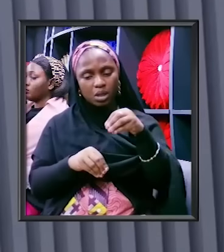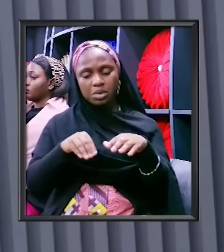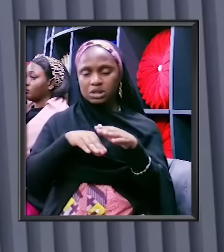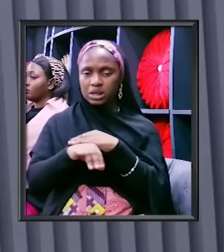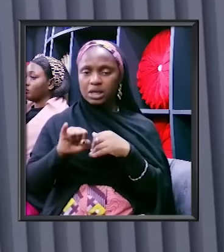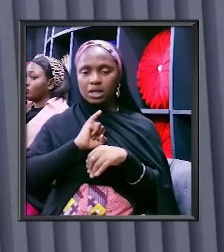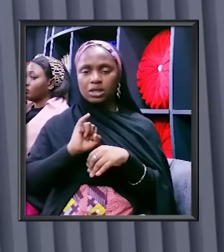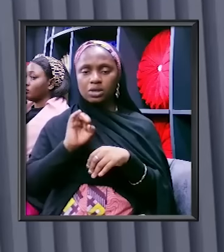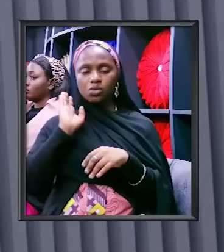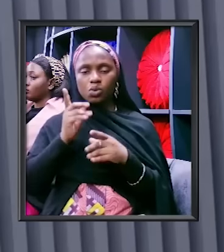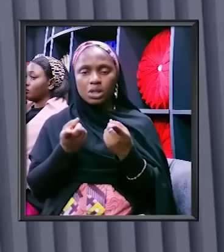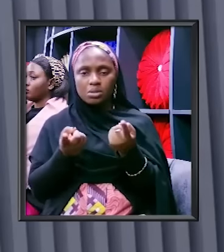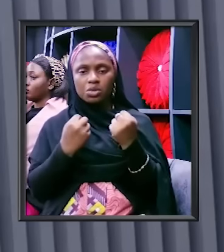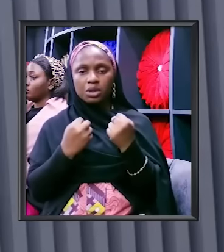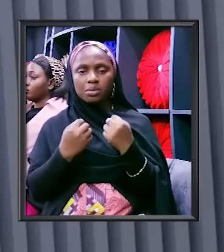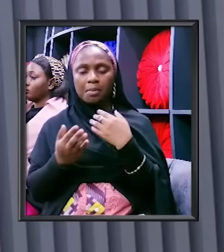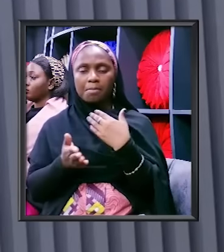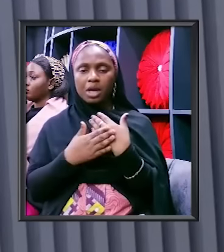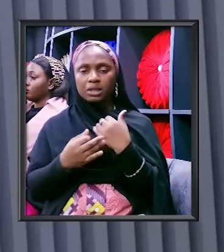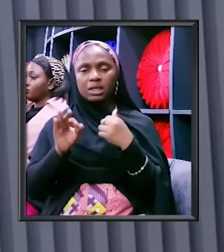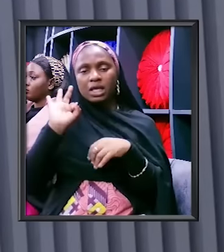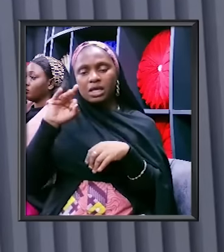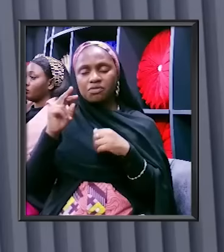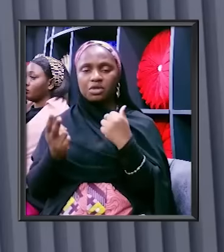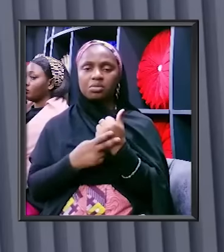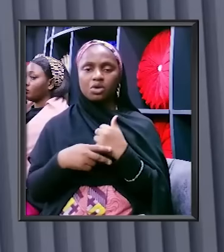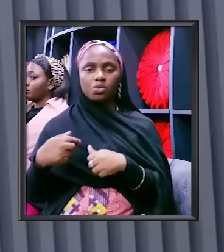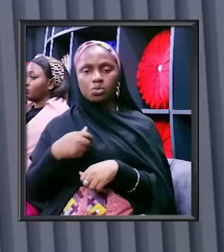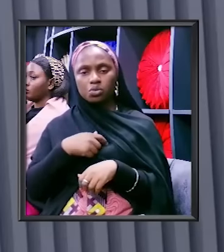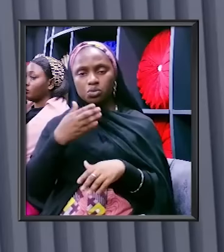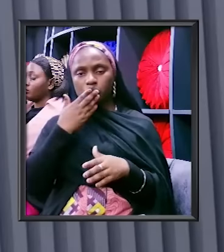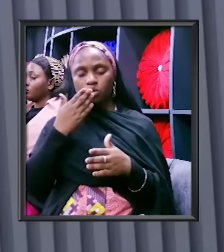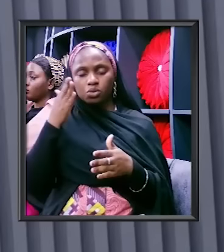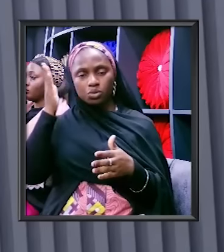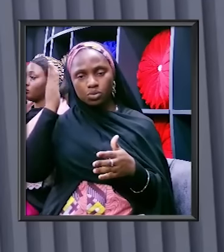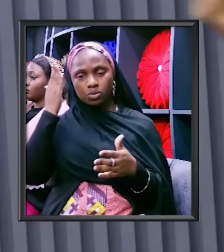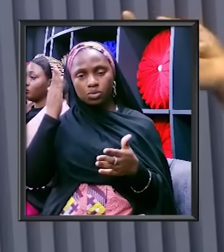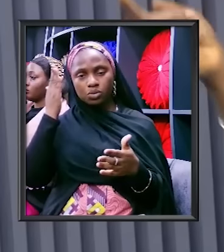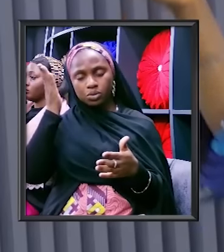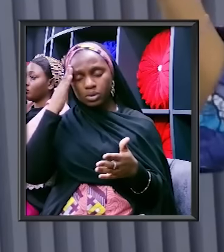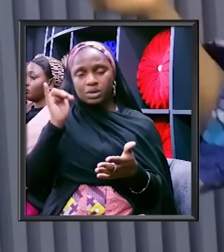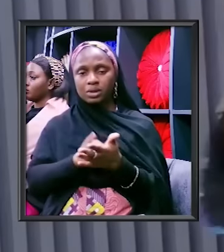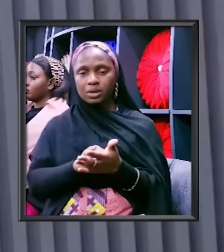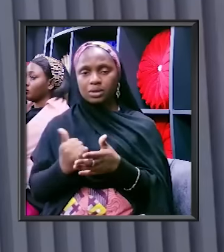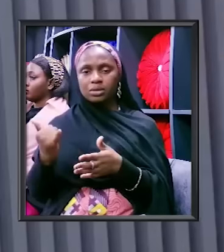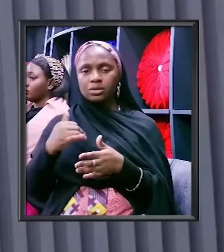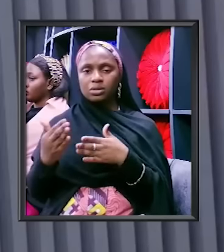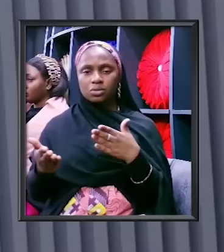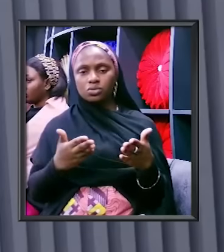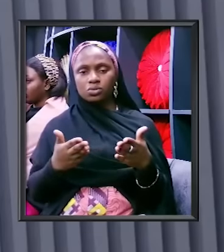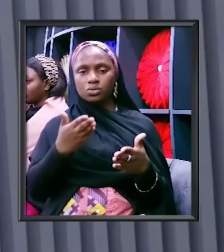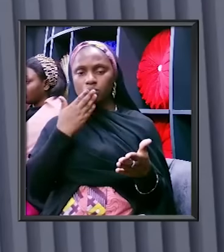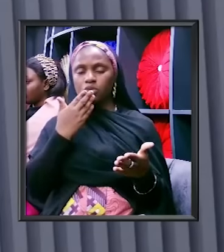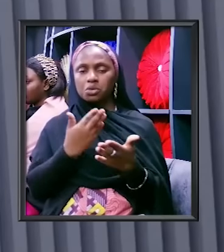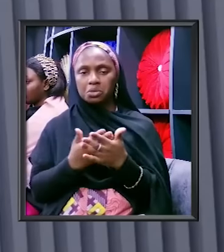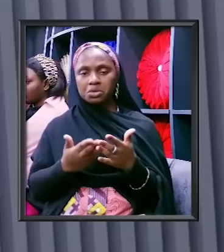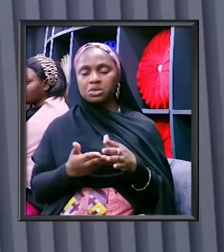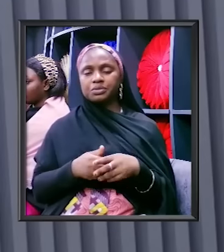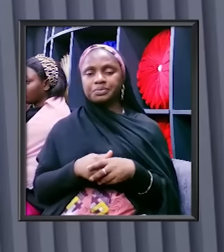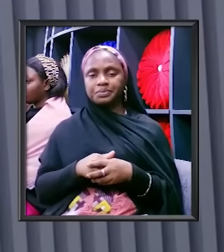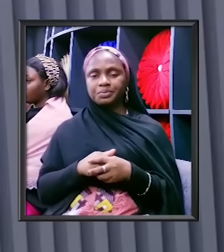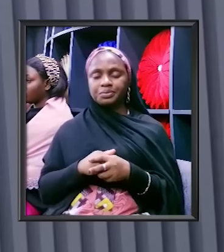the feedback. Well, we go not say the engagement don't get some result. Not be say we go leave them like that. Example, now waiting ordinary